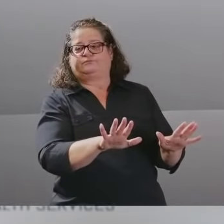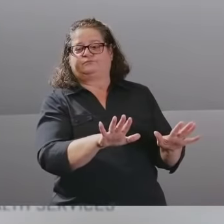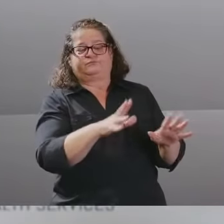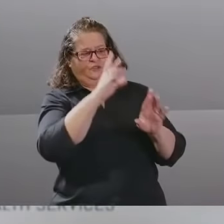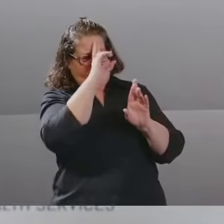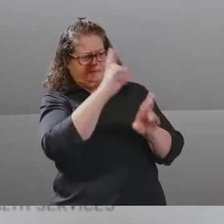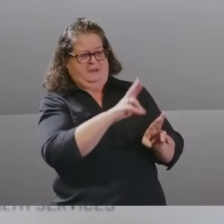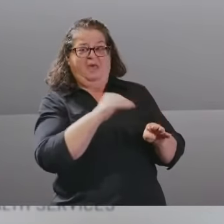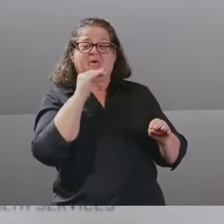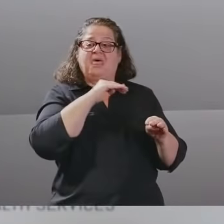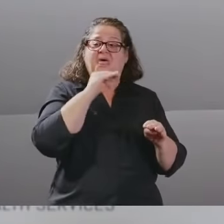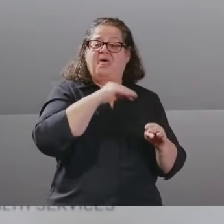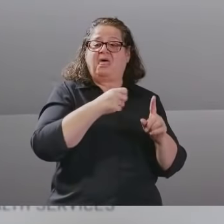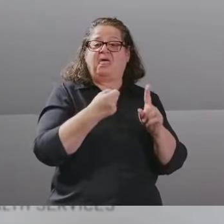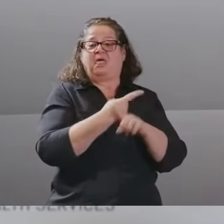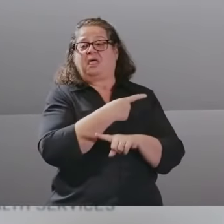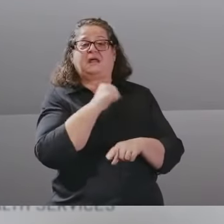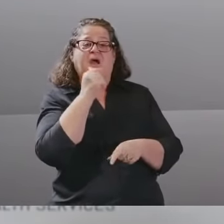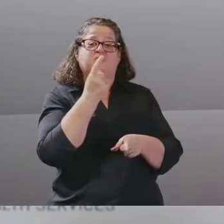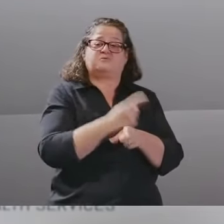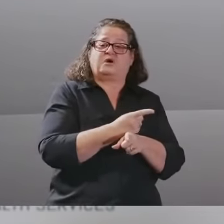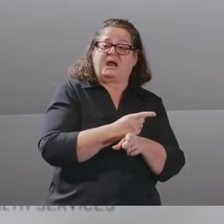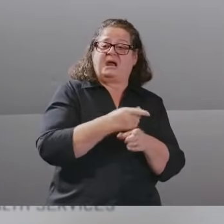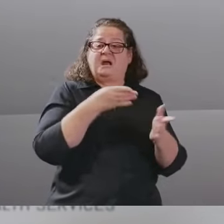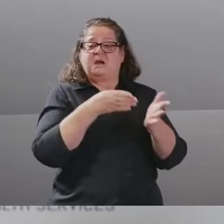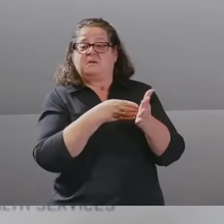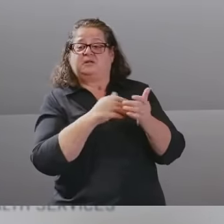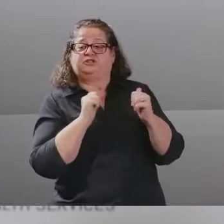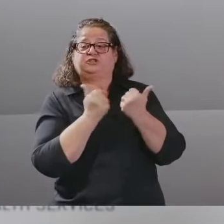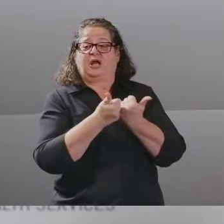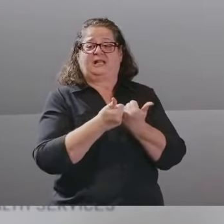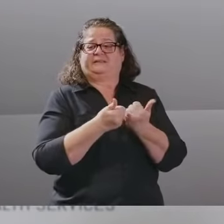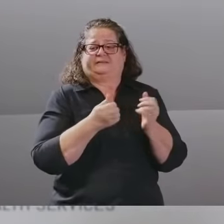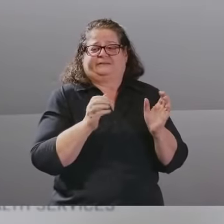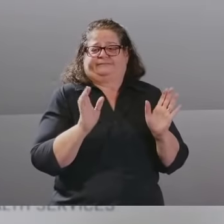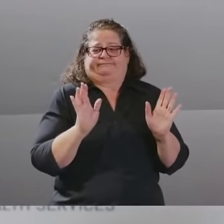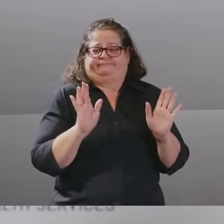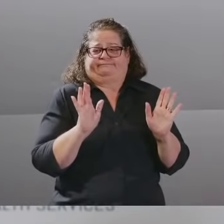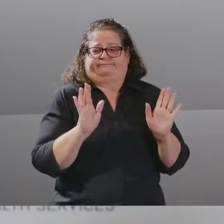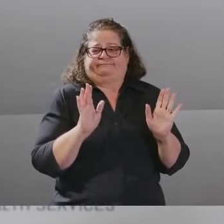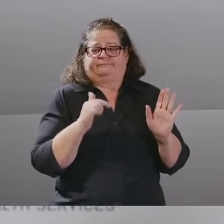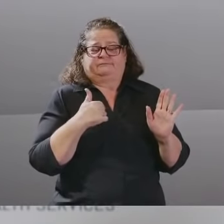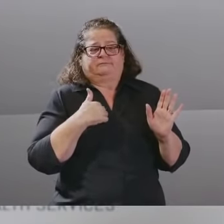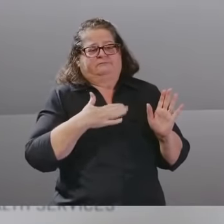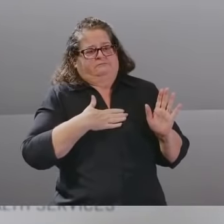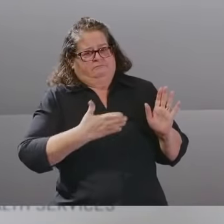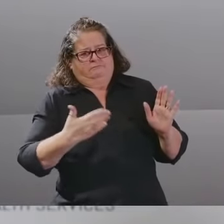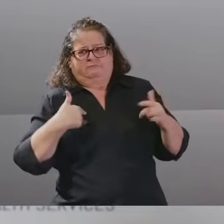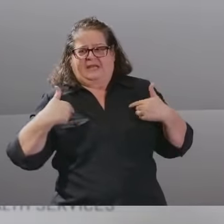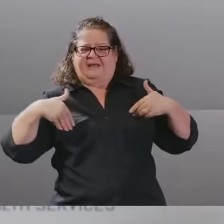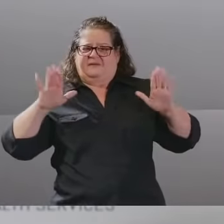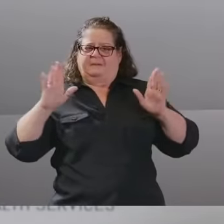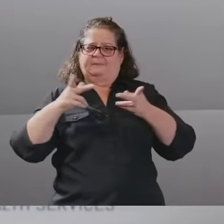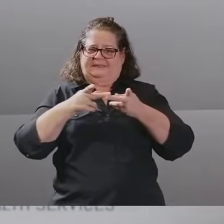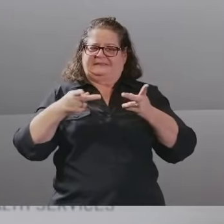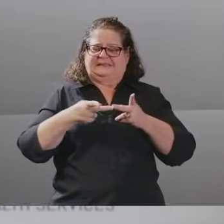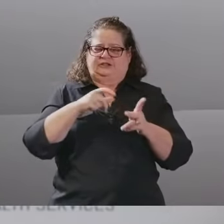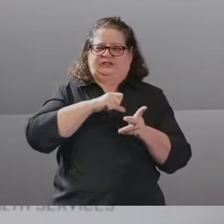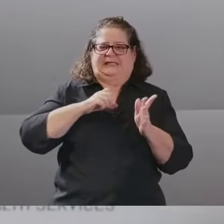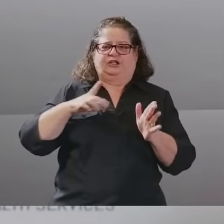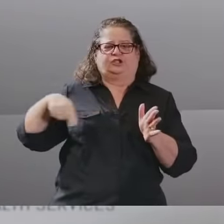that needed to go to the court, and conceded. Okay? I followed up with